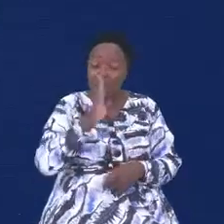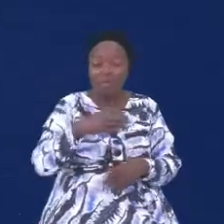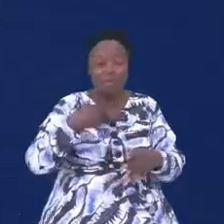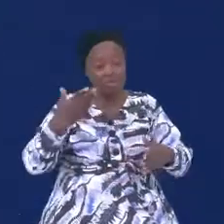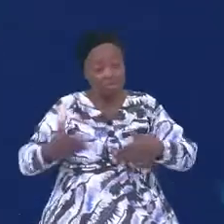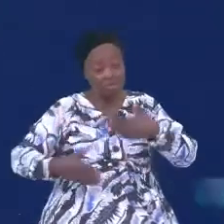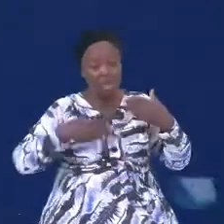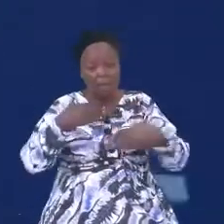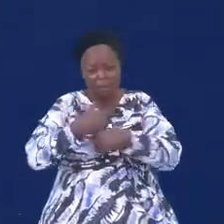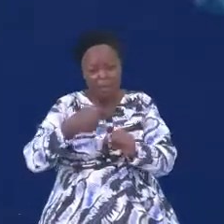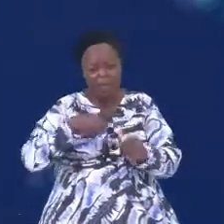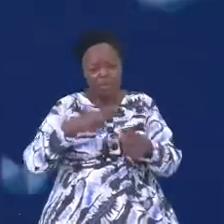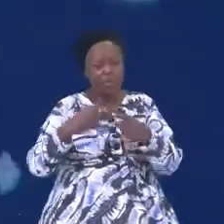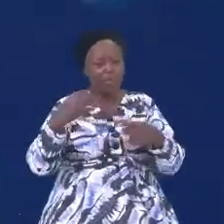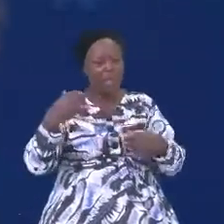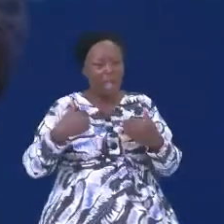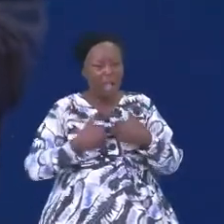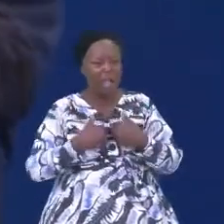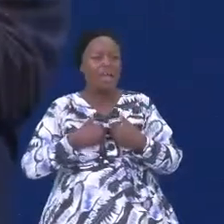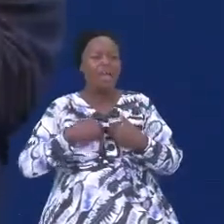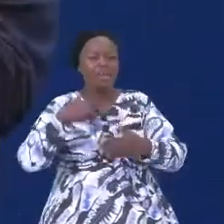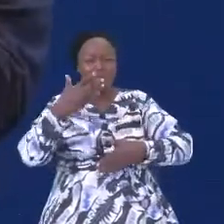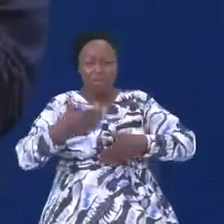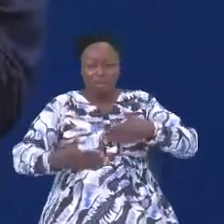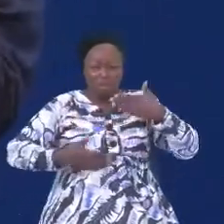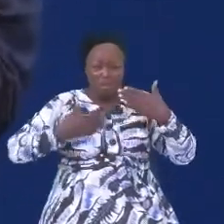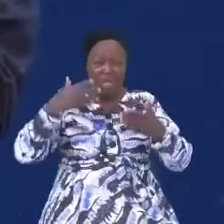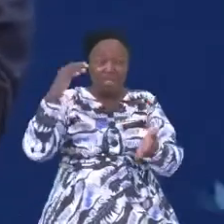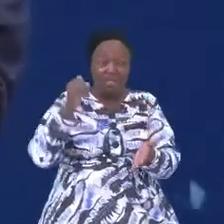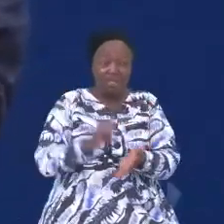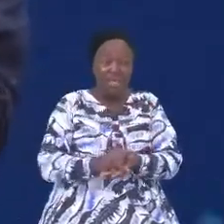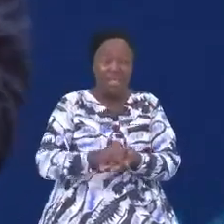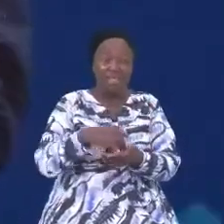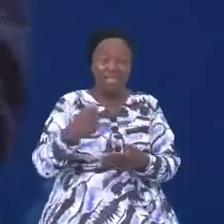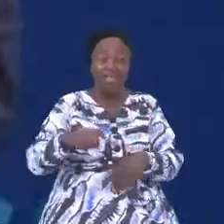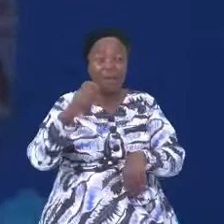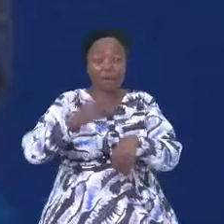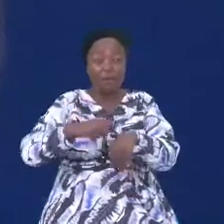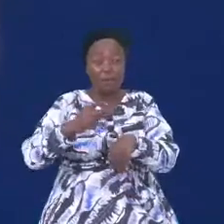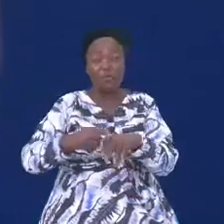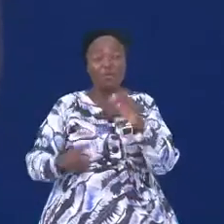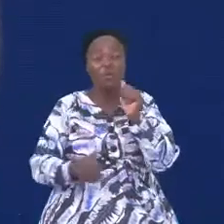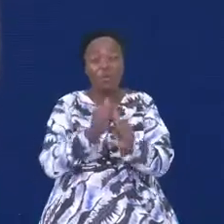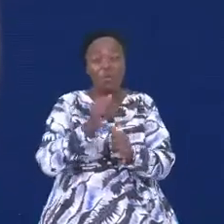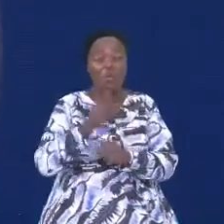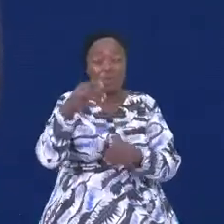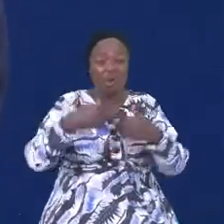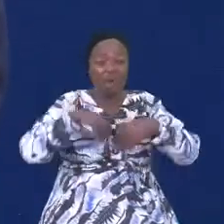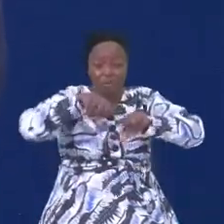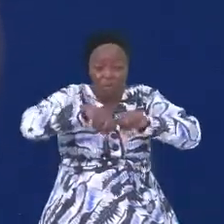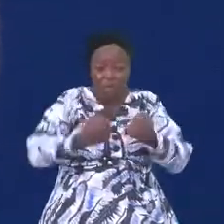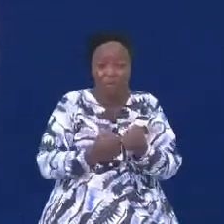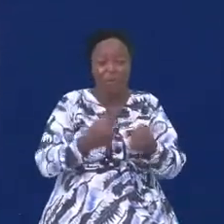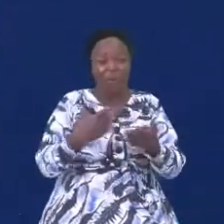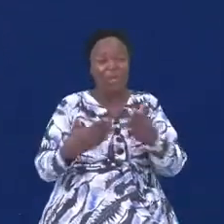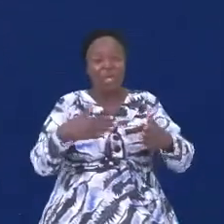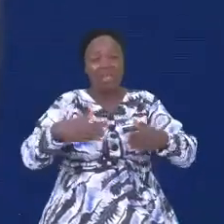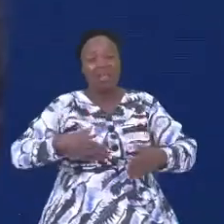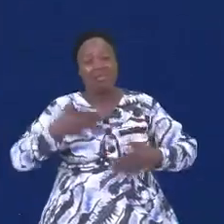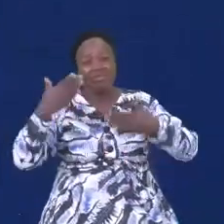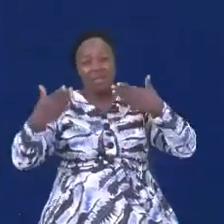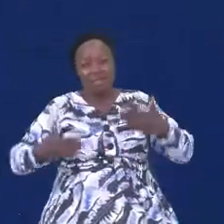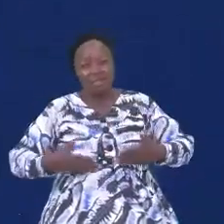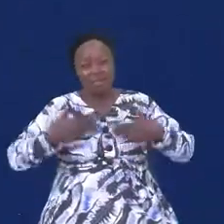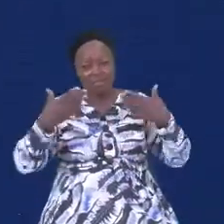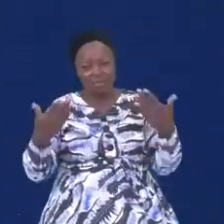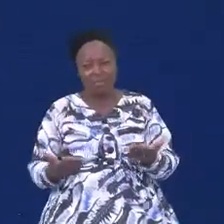to hear joy and gladness, that the bones which thou hast broken may rejoice. And